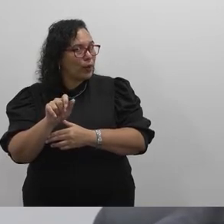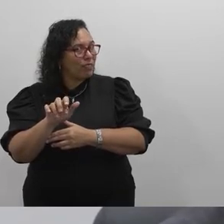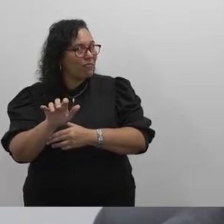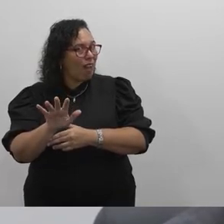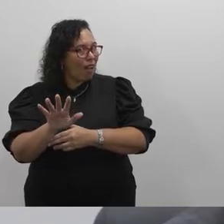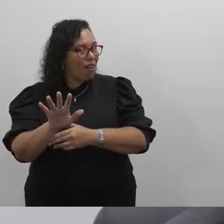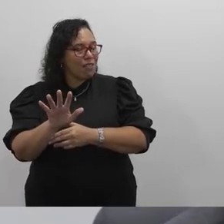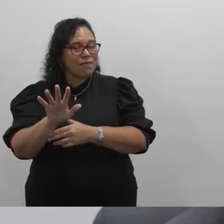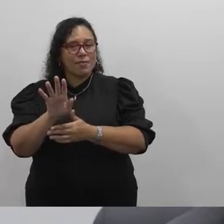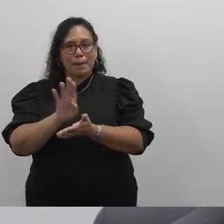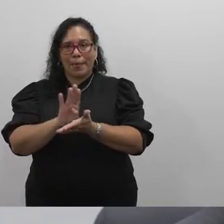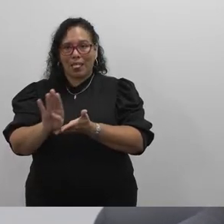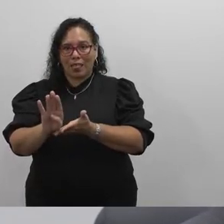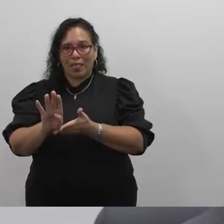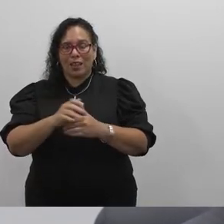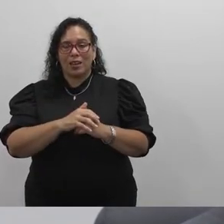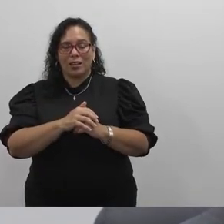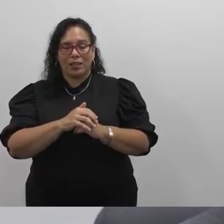1.5. So